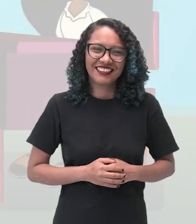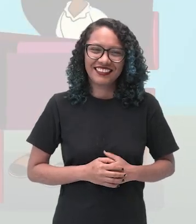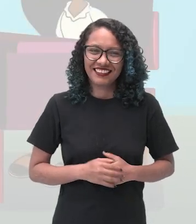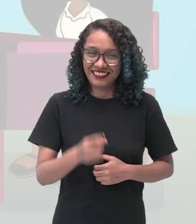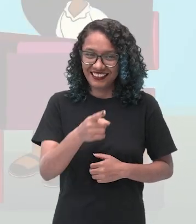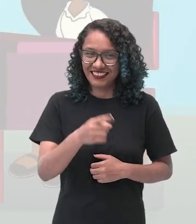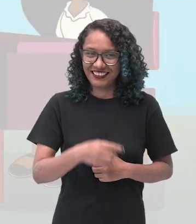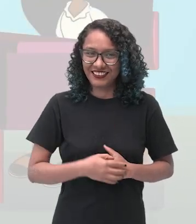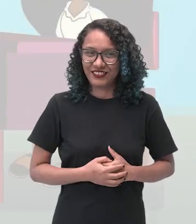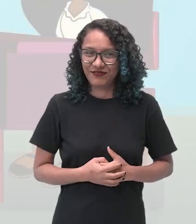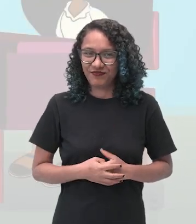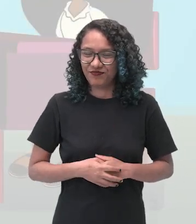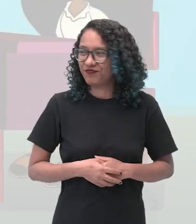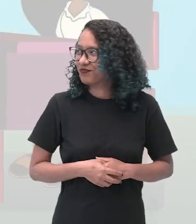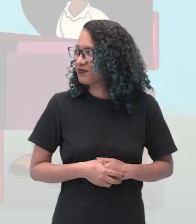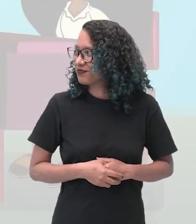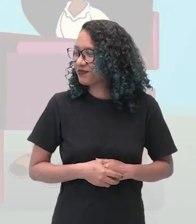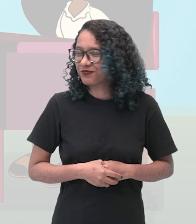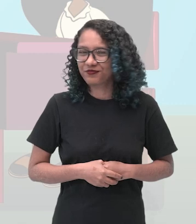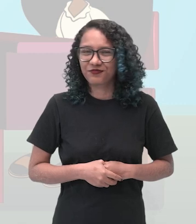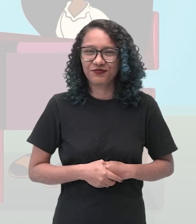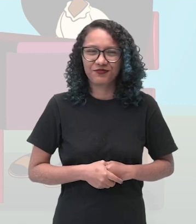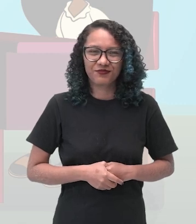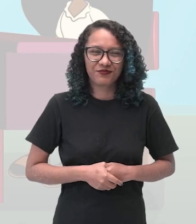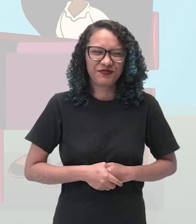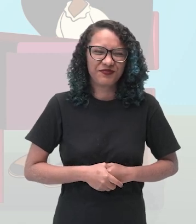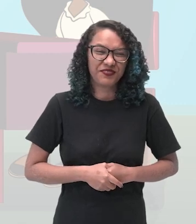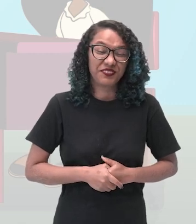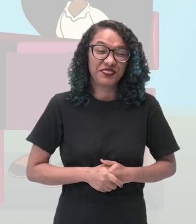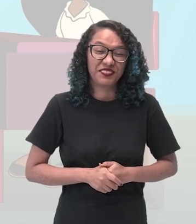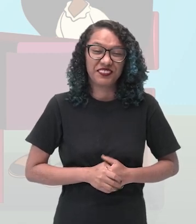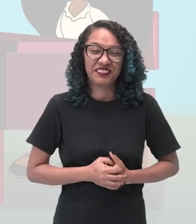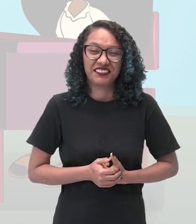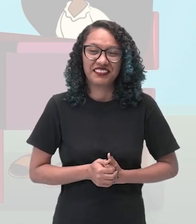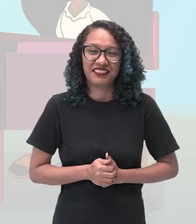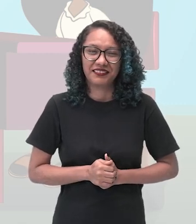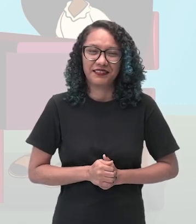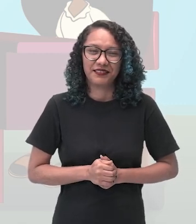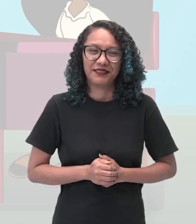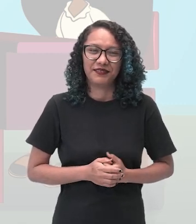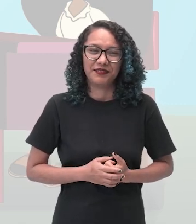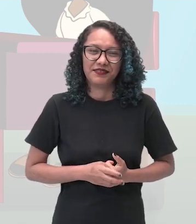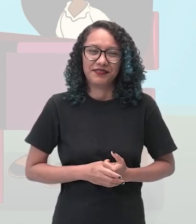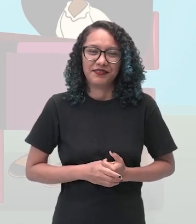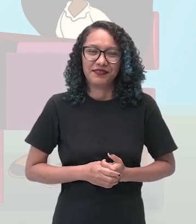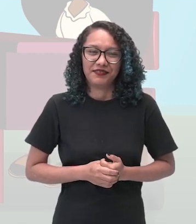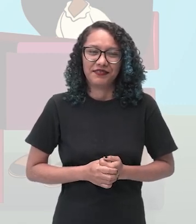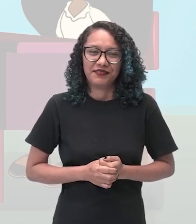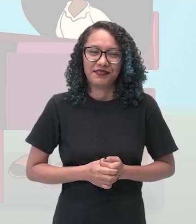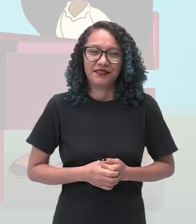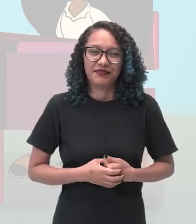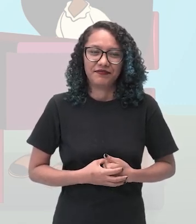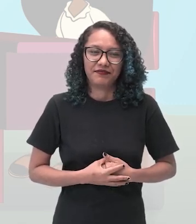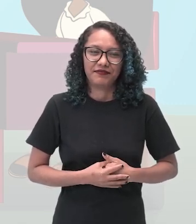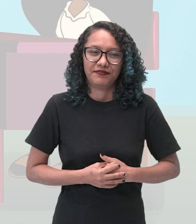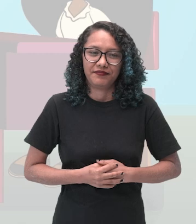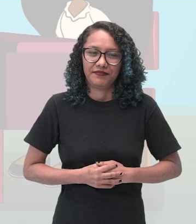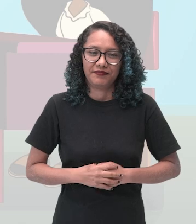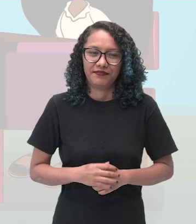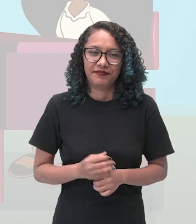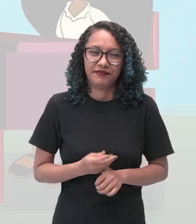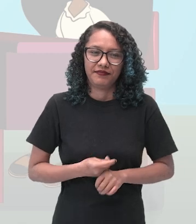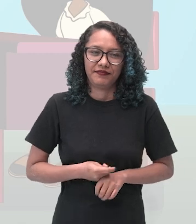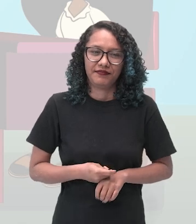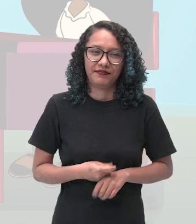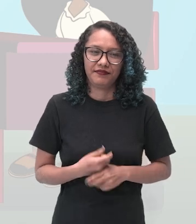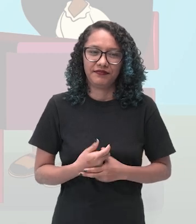Correct. The environmental changes threaten their rights. Why is it important to address both climate change